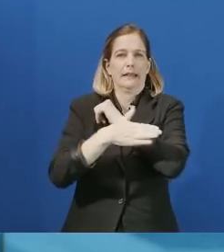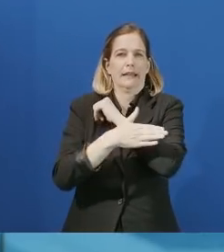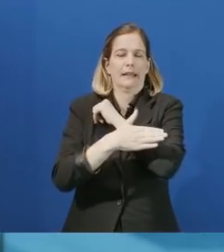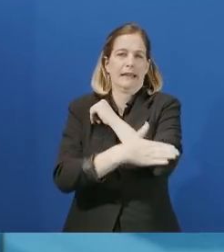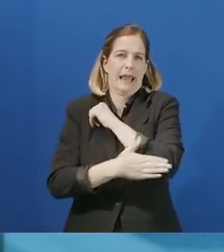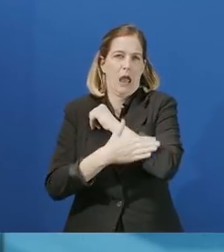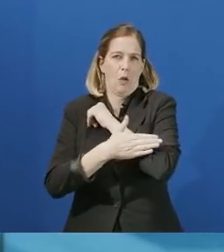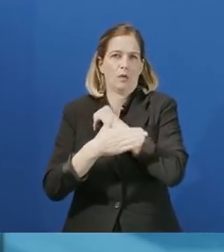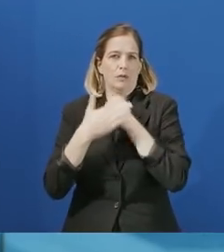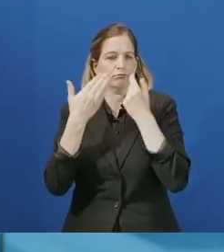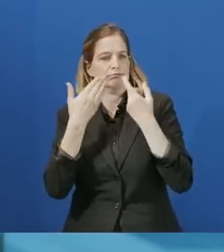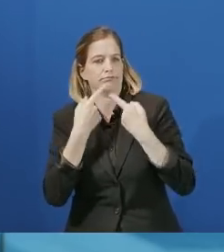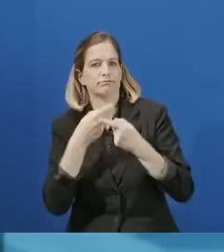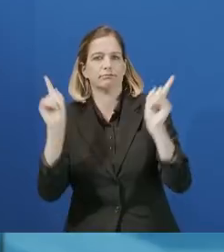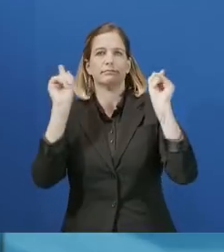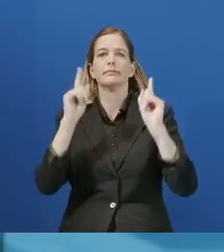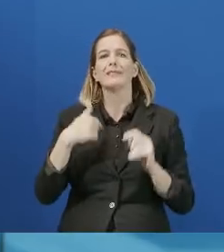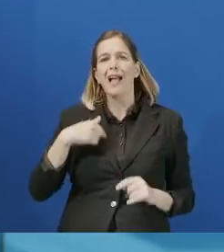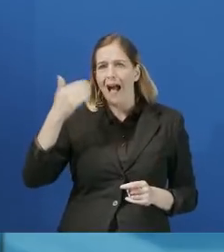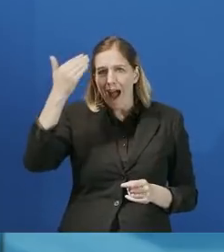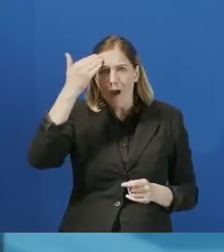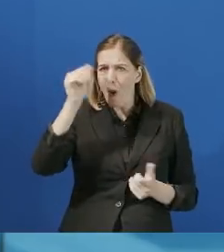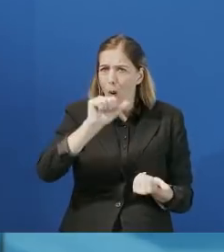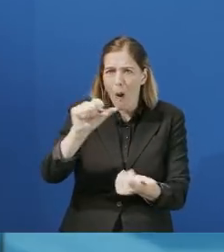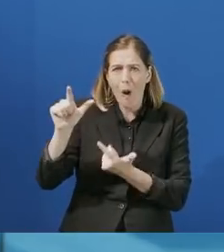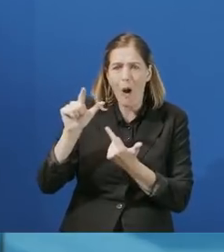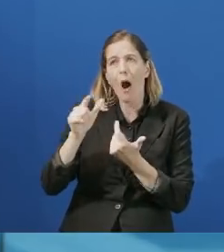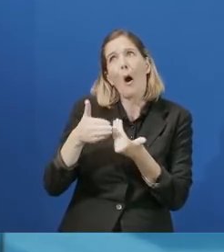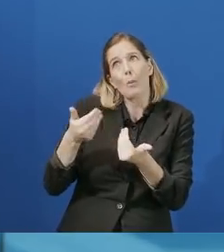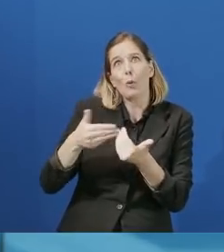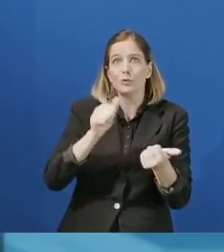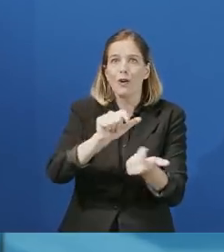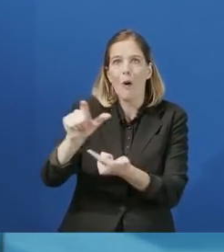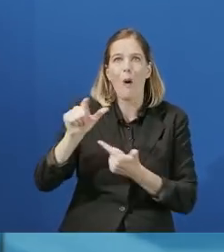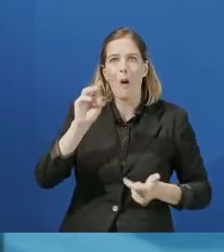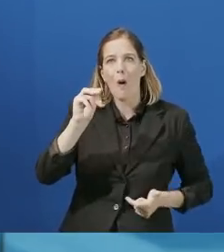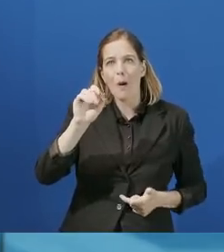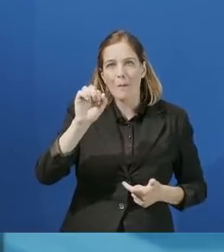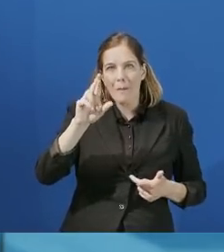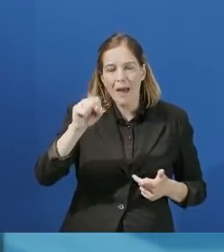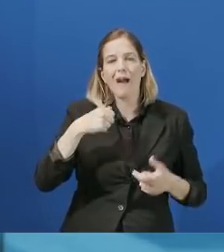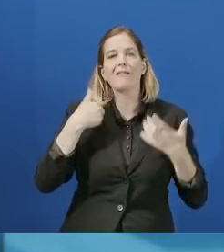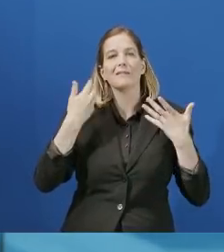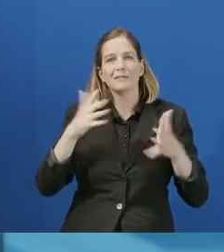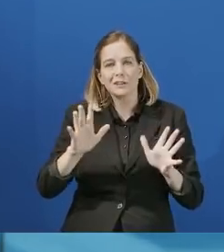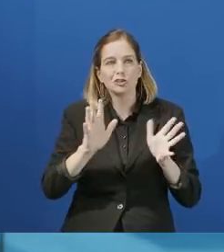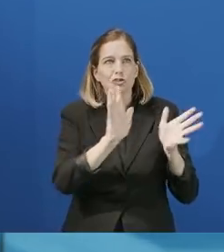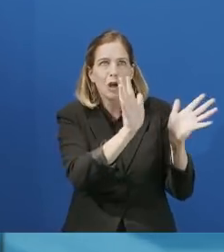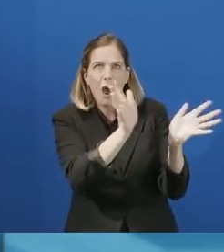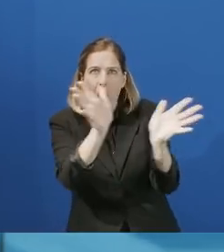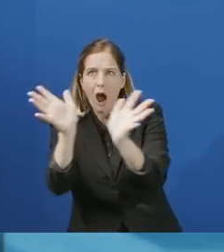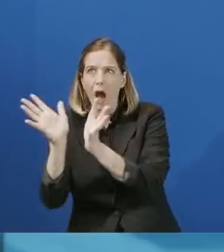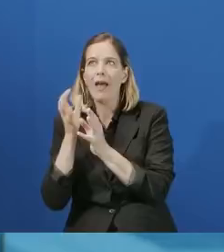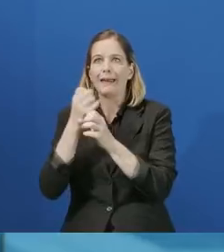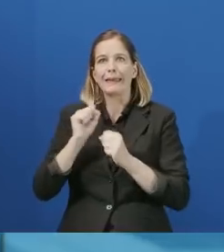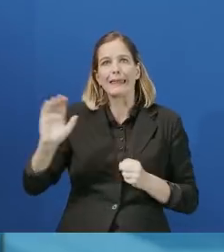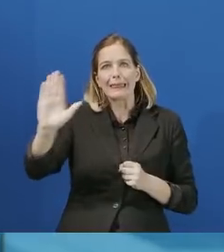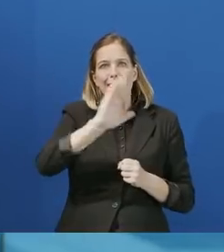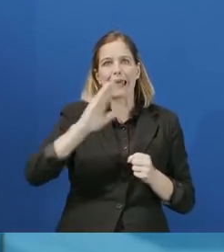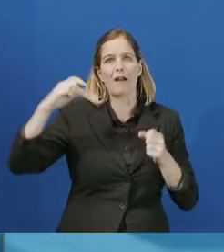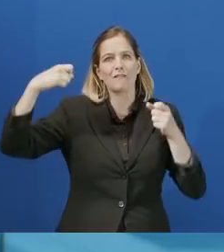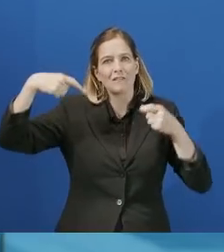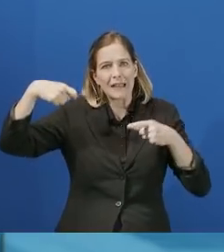We visit with them. We've certainly have gotten their input, and we're going to continue to listen. But we're going to make